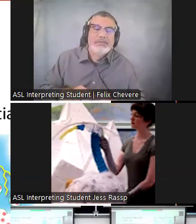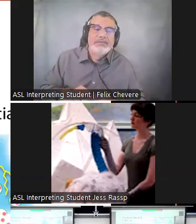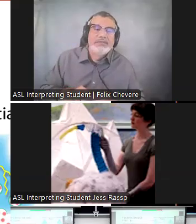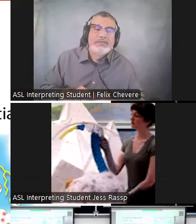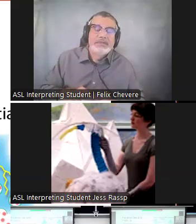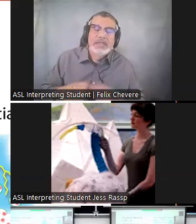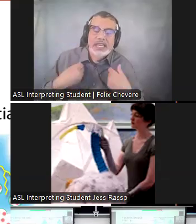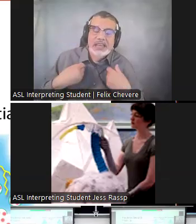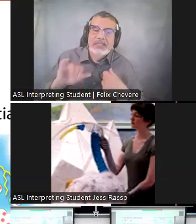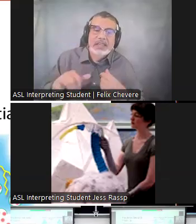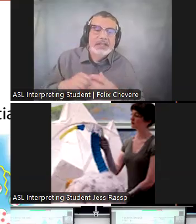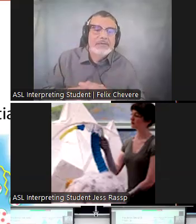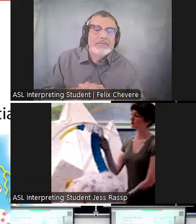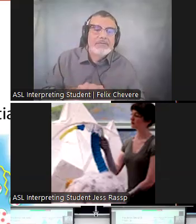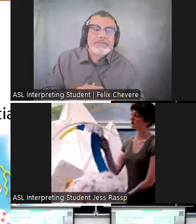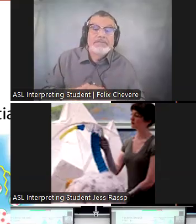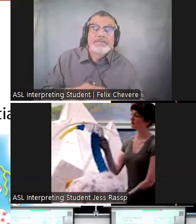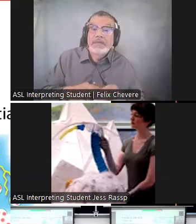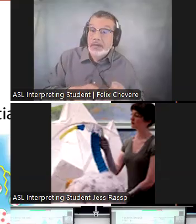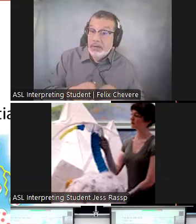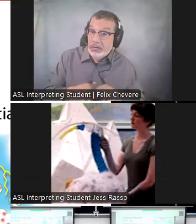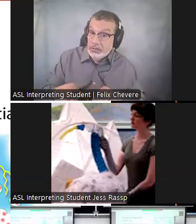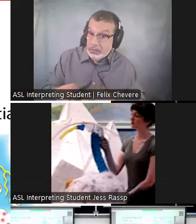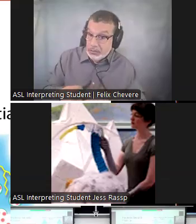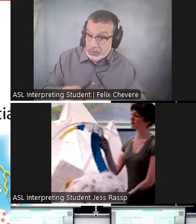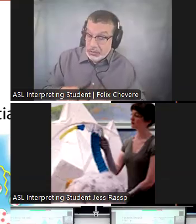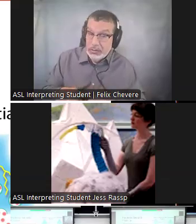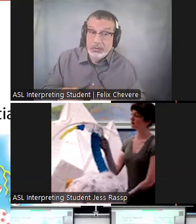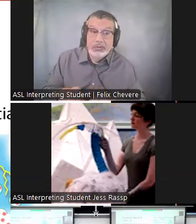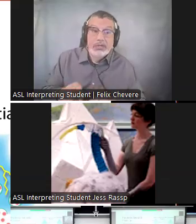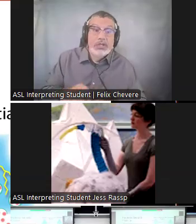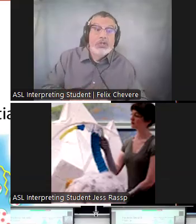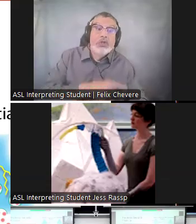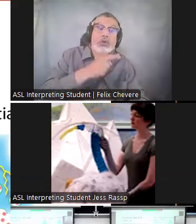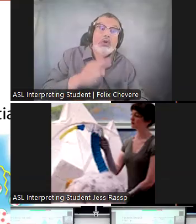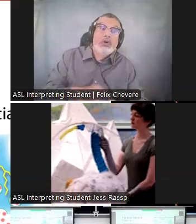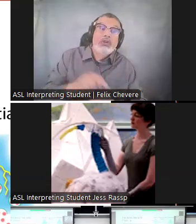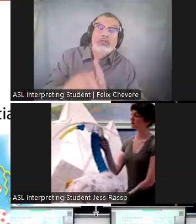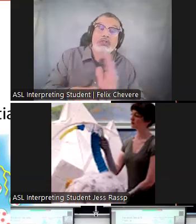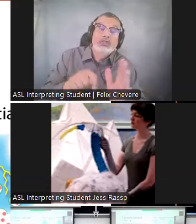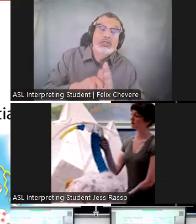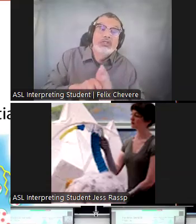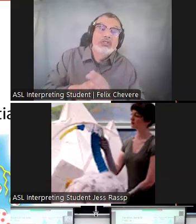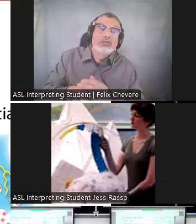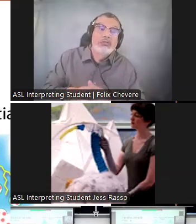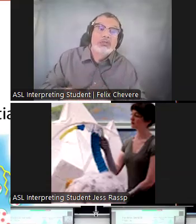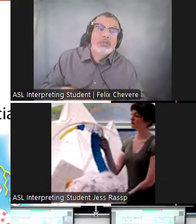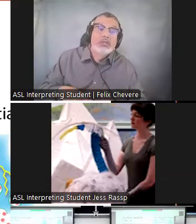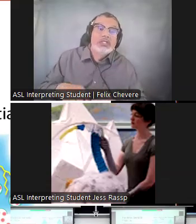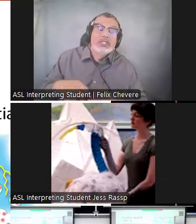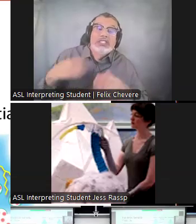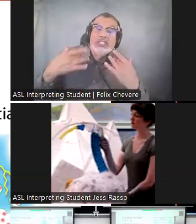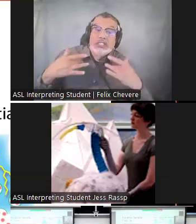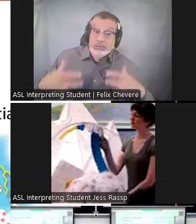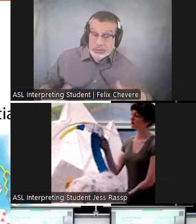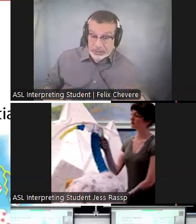and you can also, so you have long-term attenuation, that's increasing that synaptic strength. You have long-term